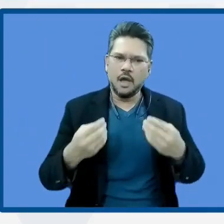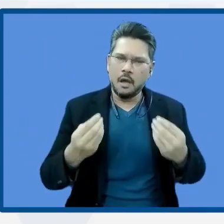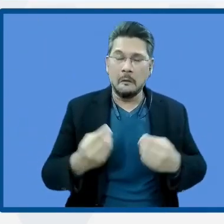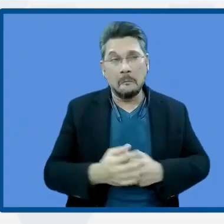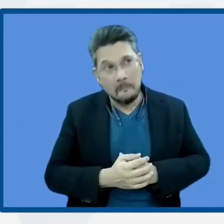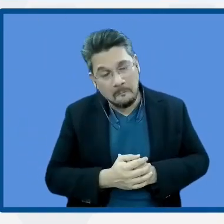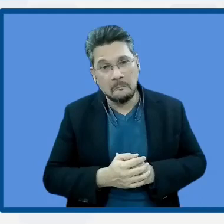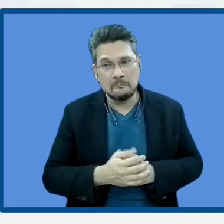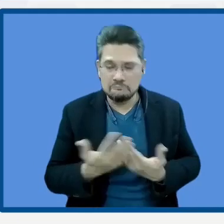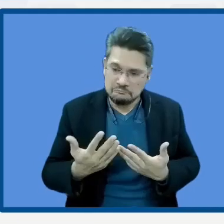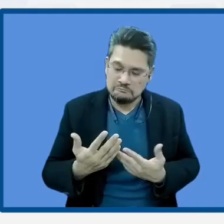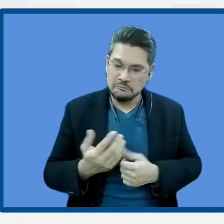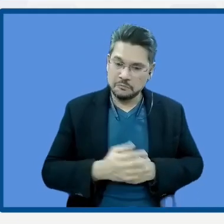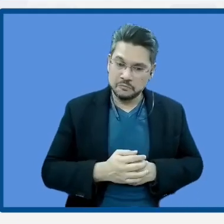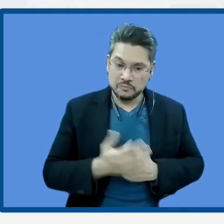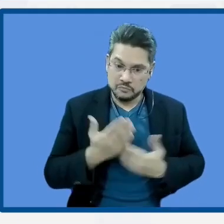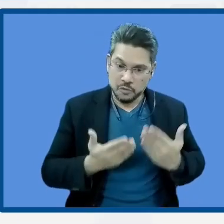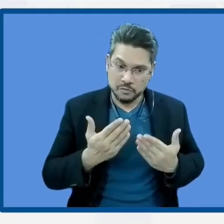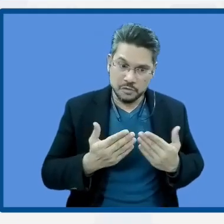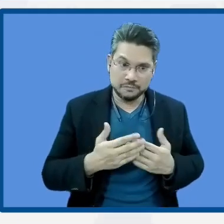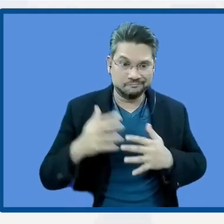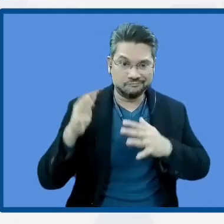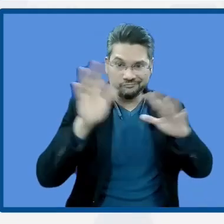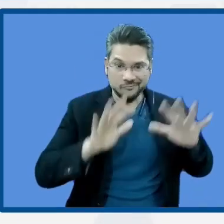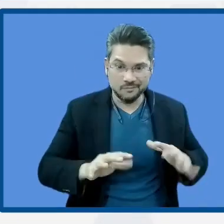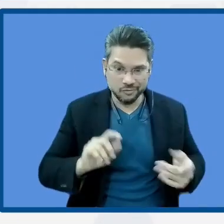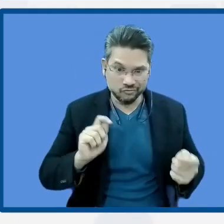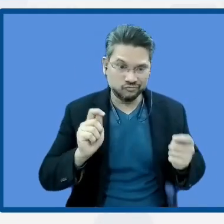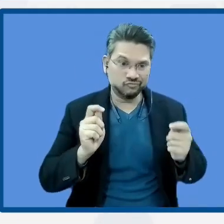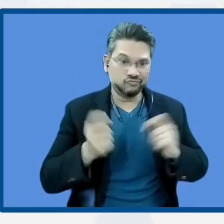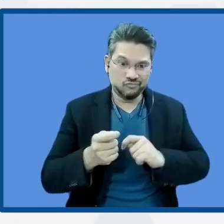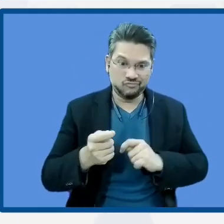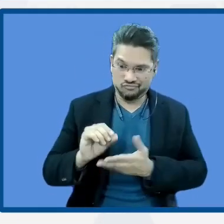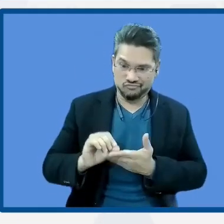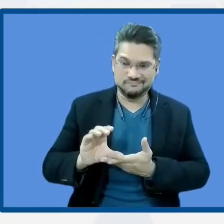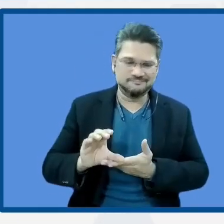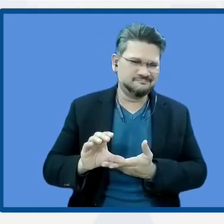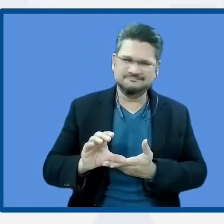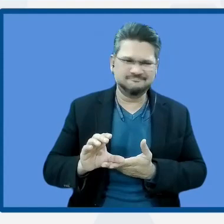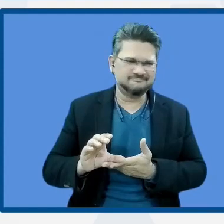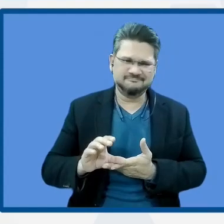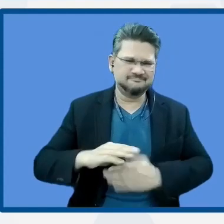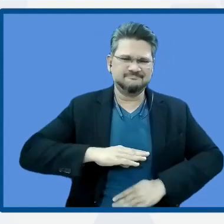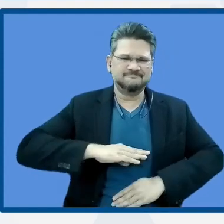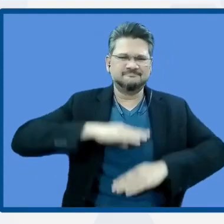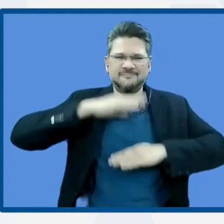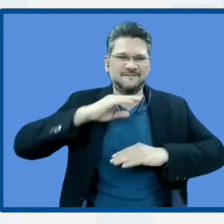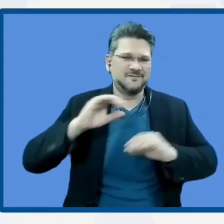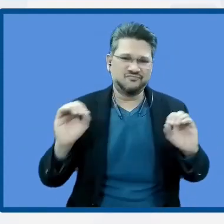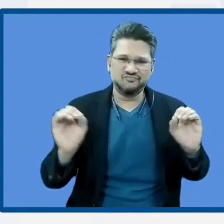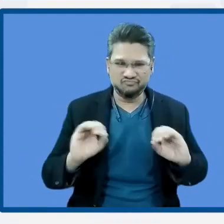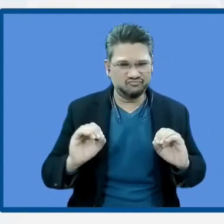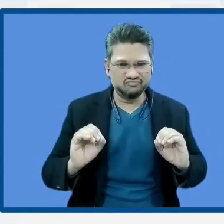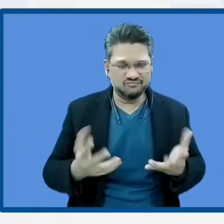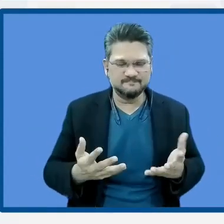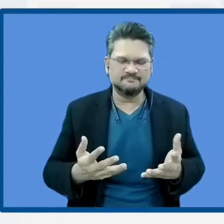financing for our climate change adaptation is not enough. So definitely this will require private